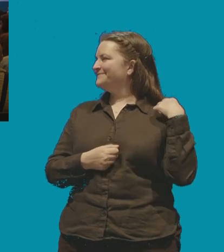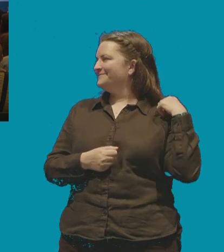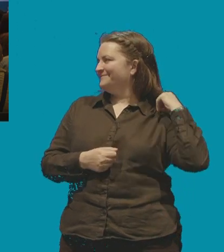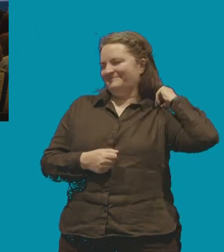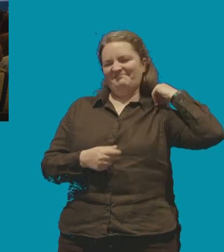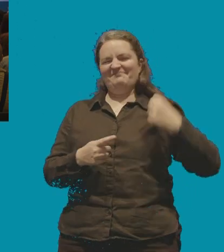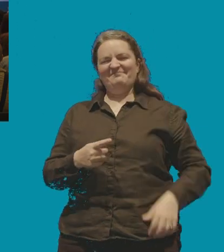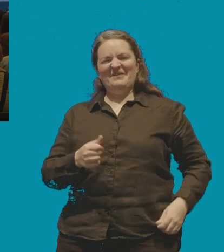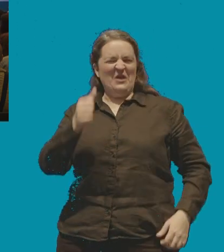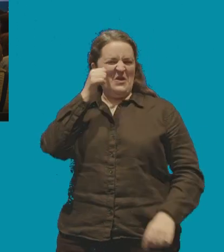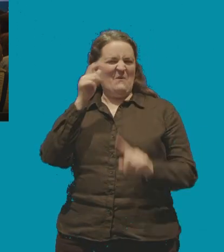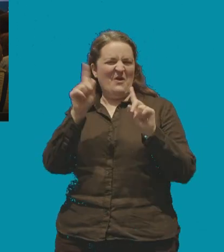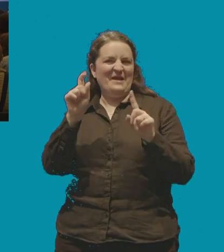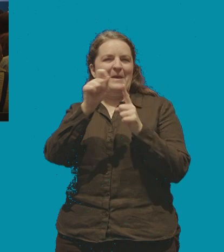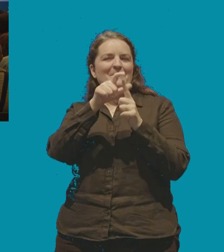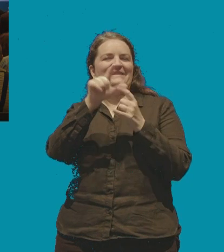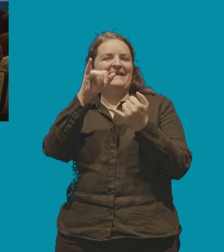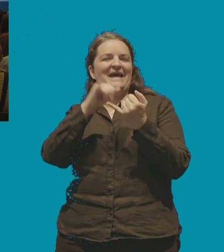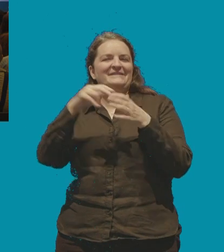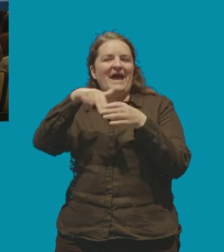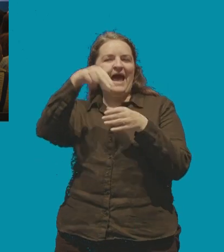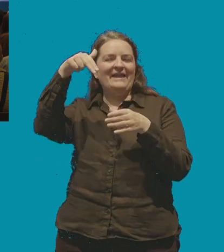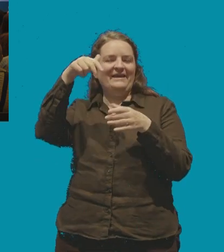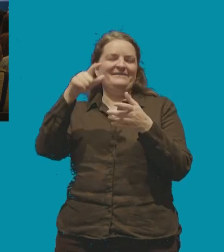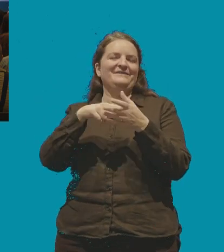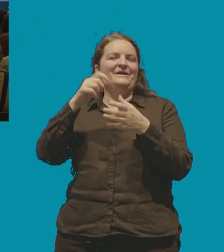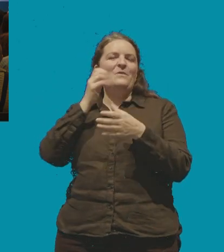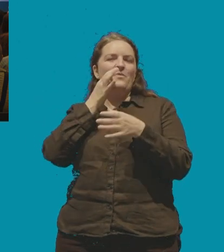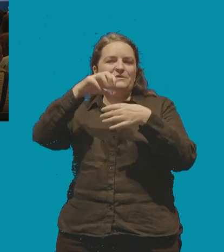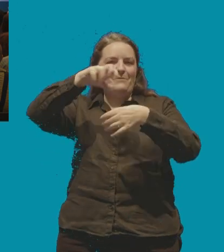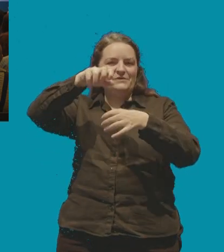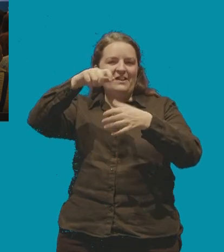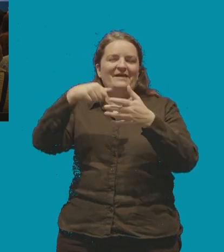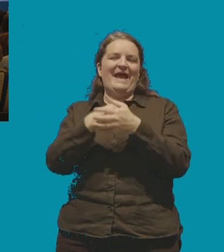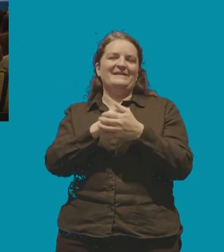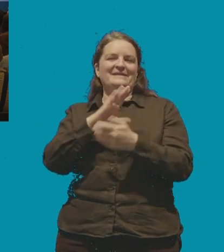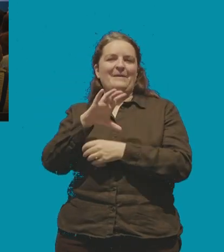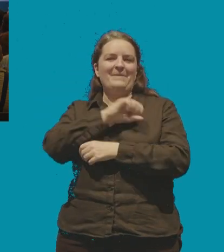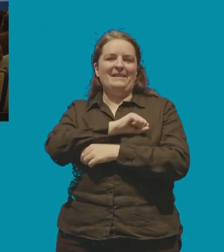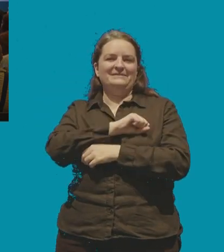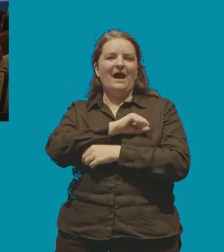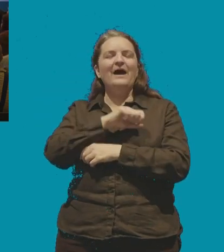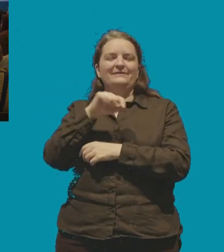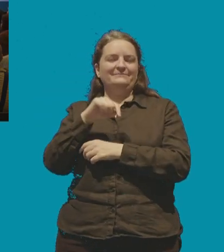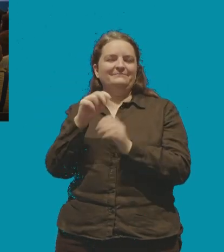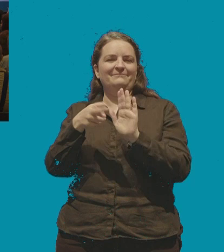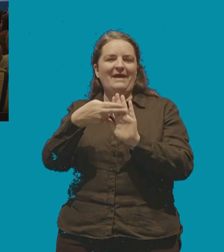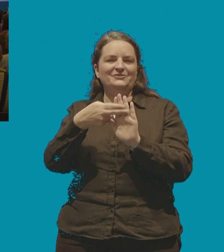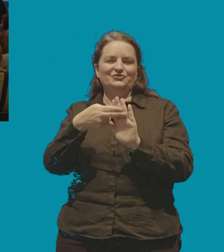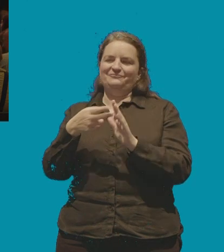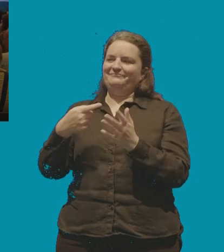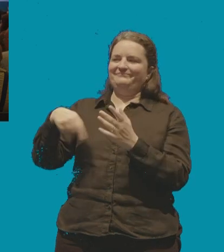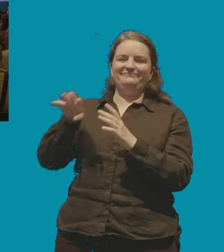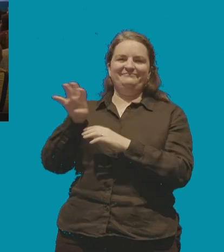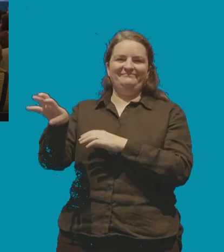You'll know what it is. It's a jar of PCS honey, a PCS water bottle and a PCS Palestine badge, but it's what we do, innit? Yeah,